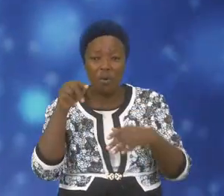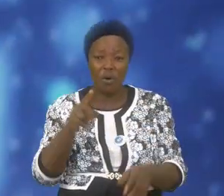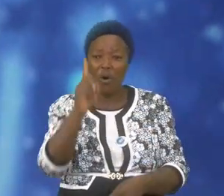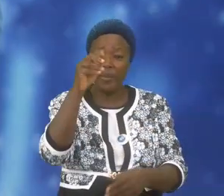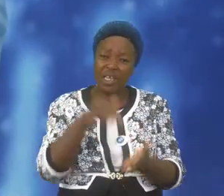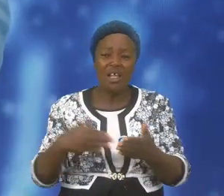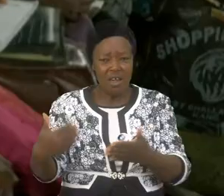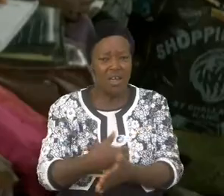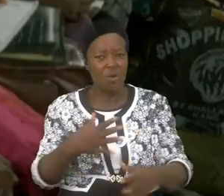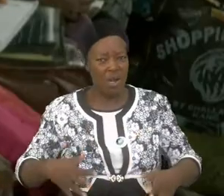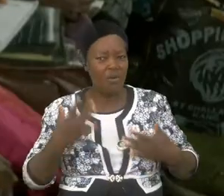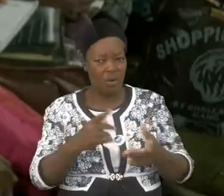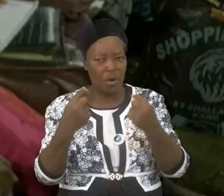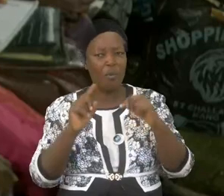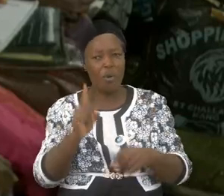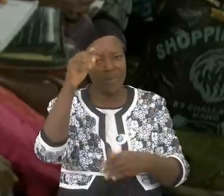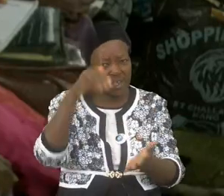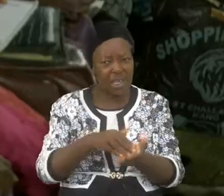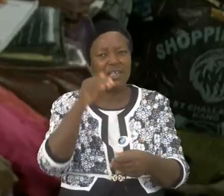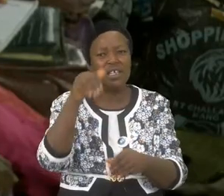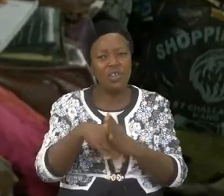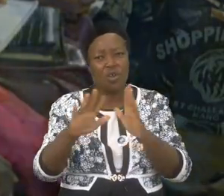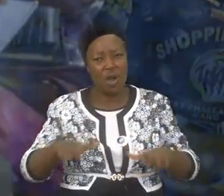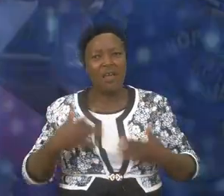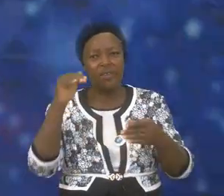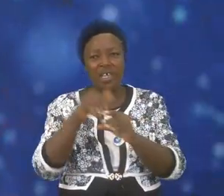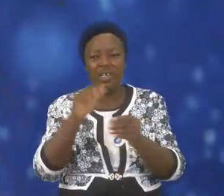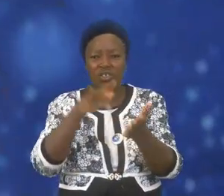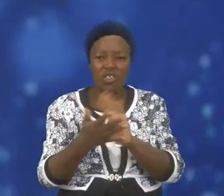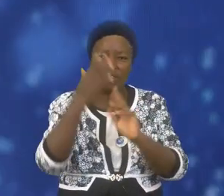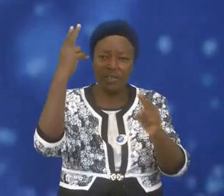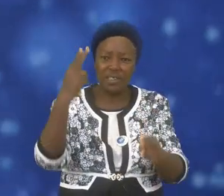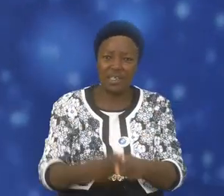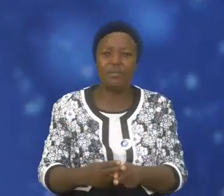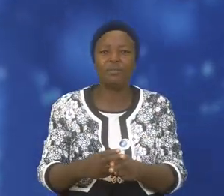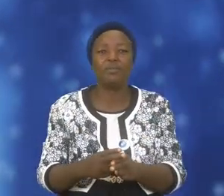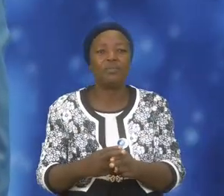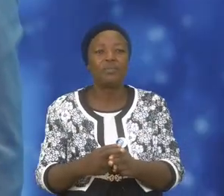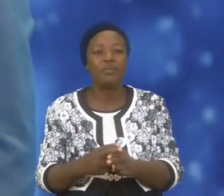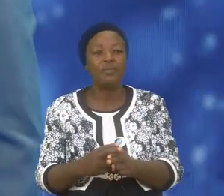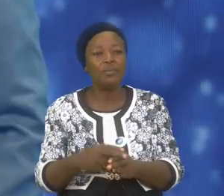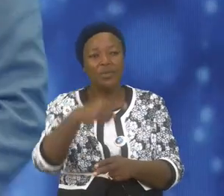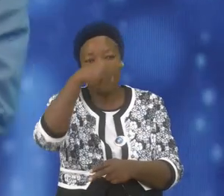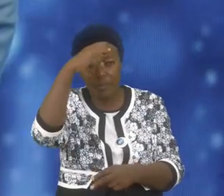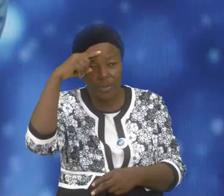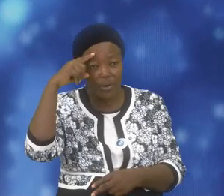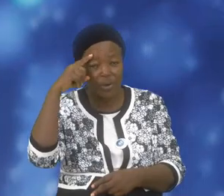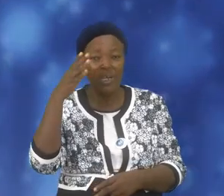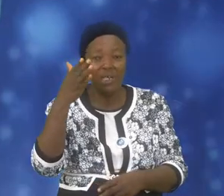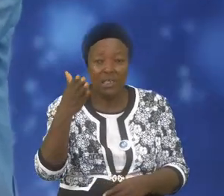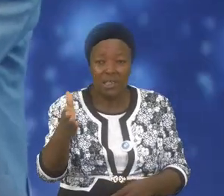in Jesus' name. Because there is a God in heaven that